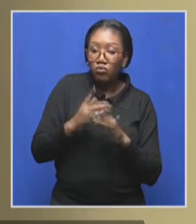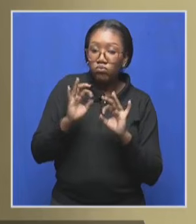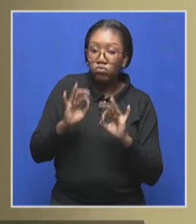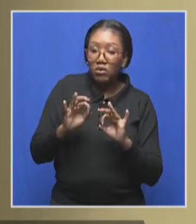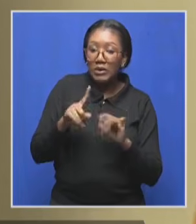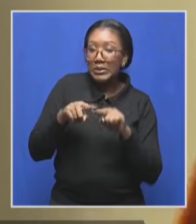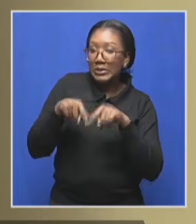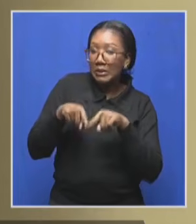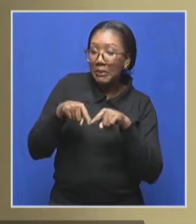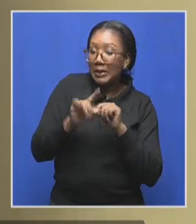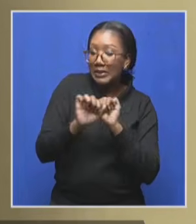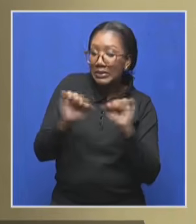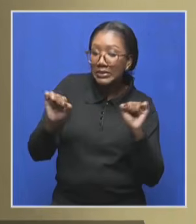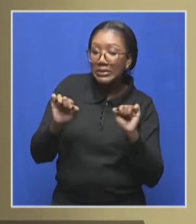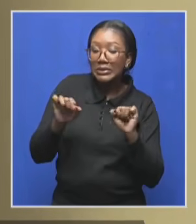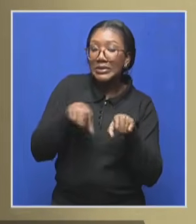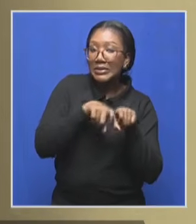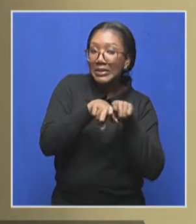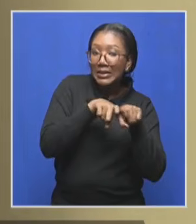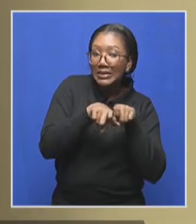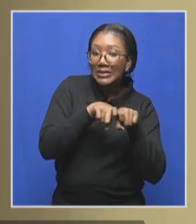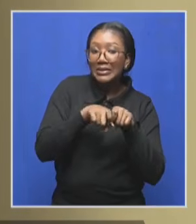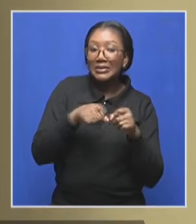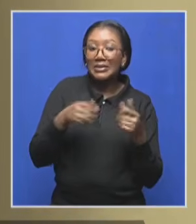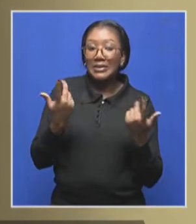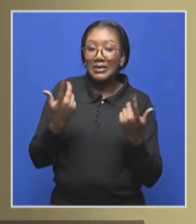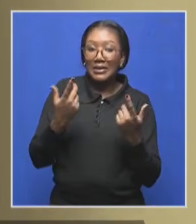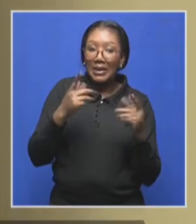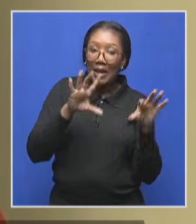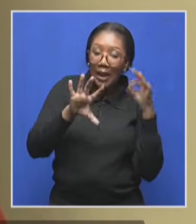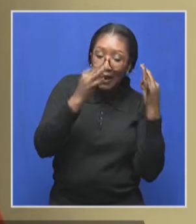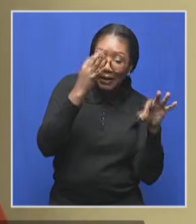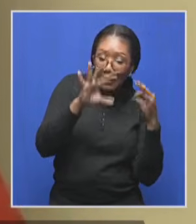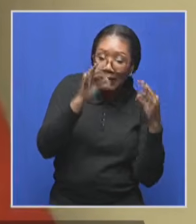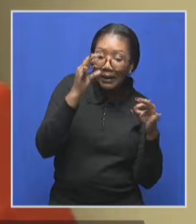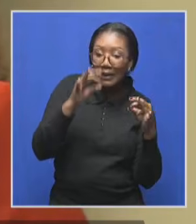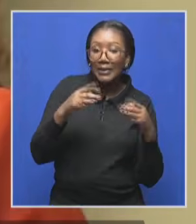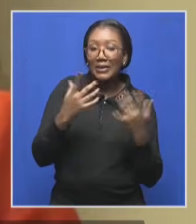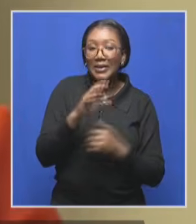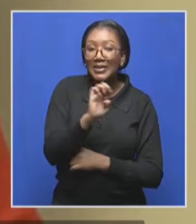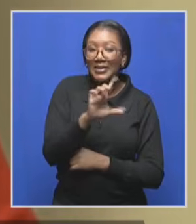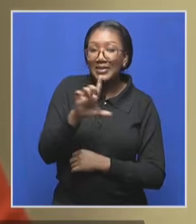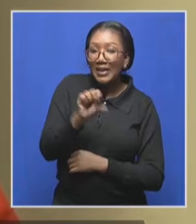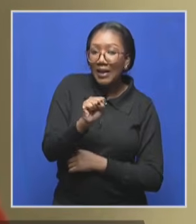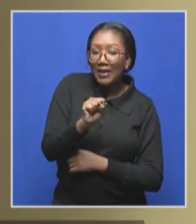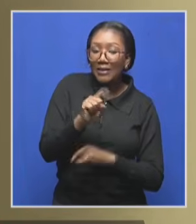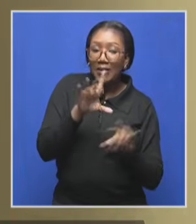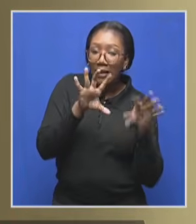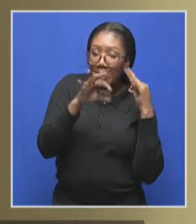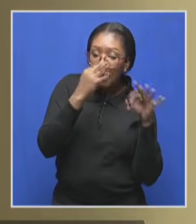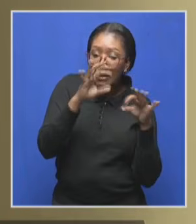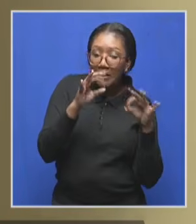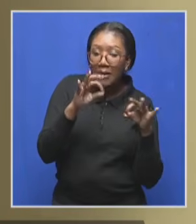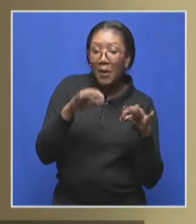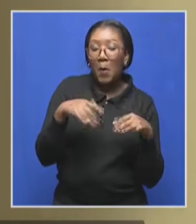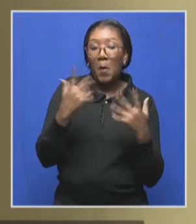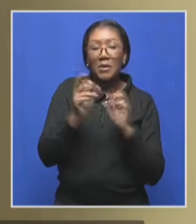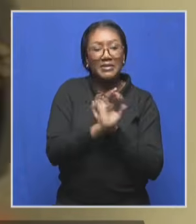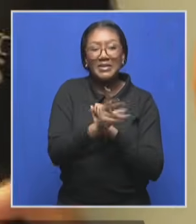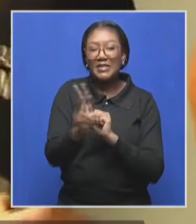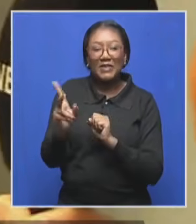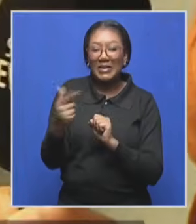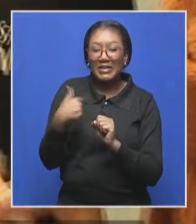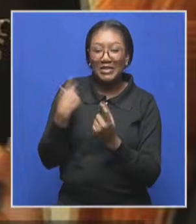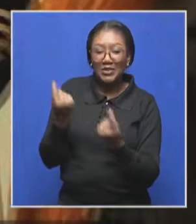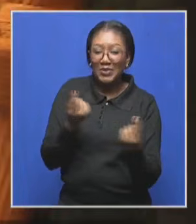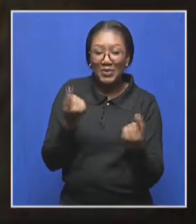of test that they're going to do, whether it's to, analyze different type of cells. So it depends